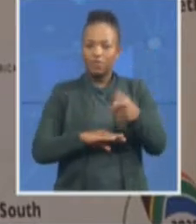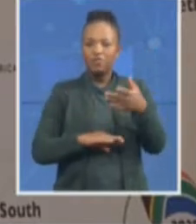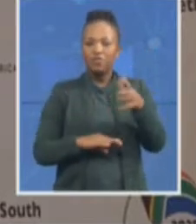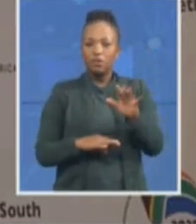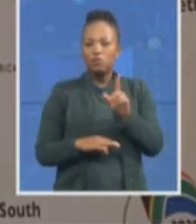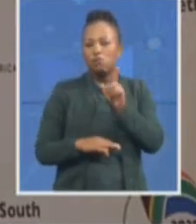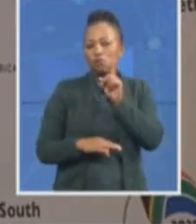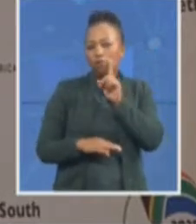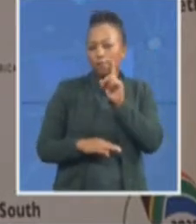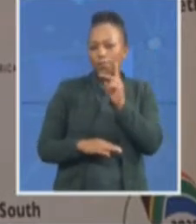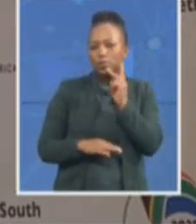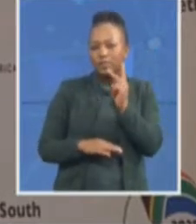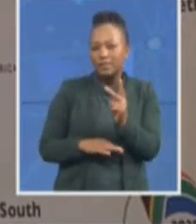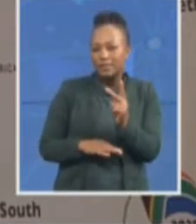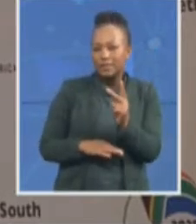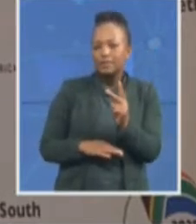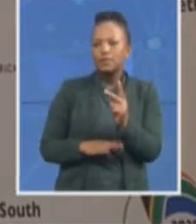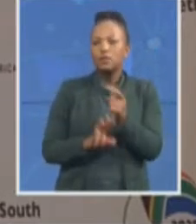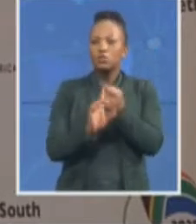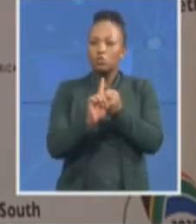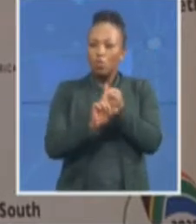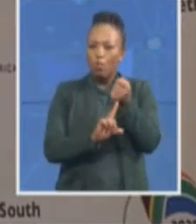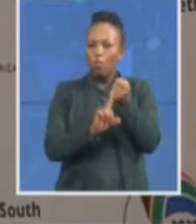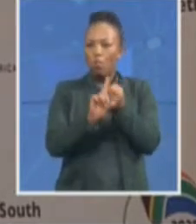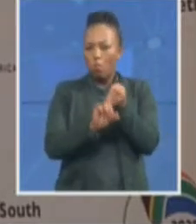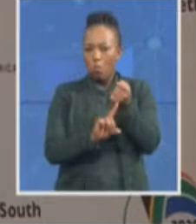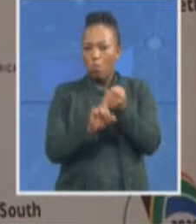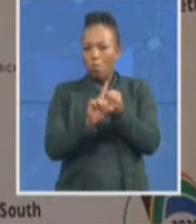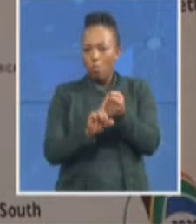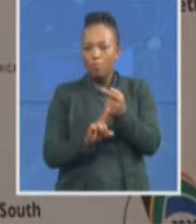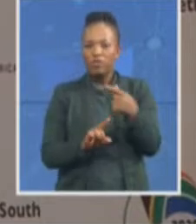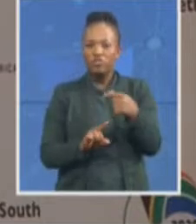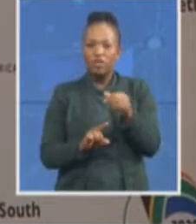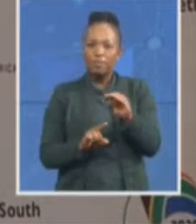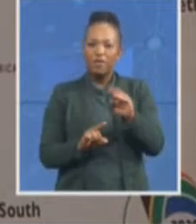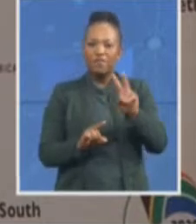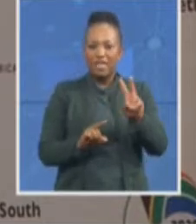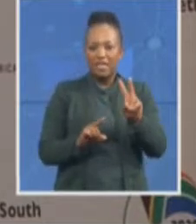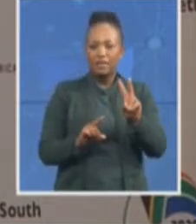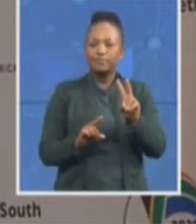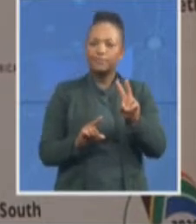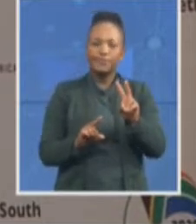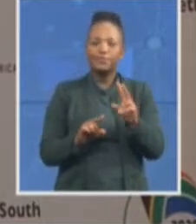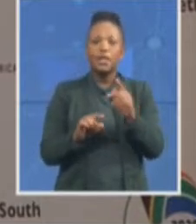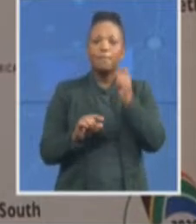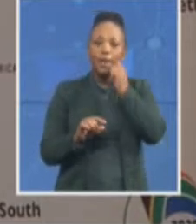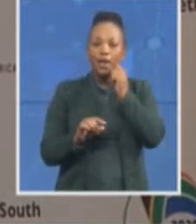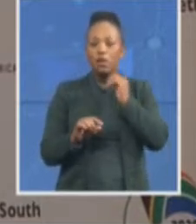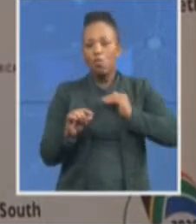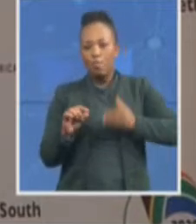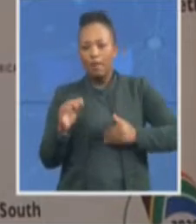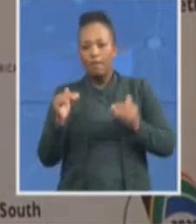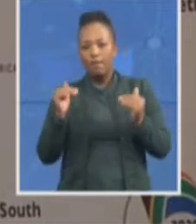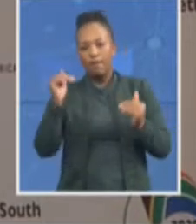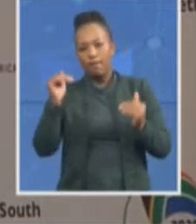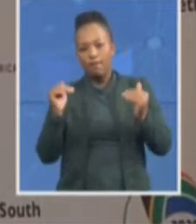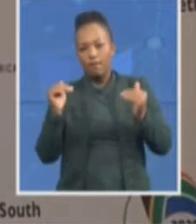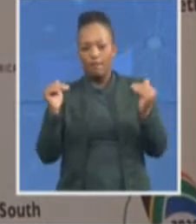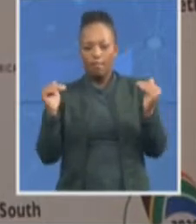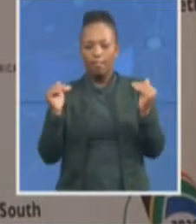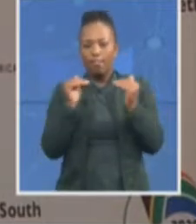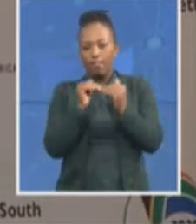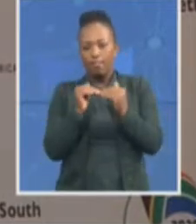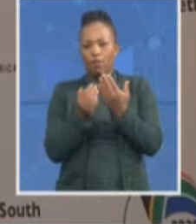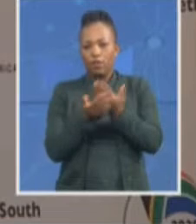in advancing gender equality and what needs to be done to become a more gender equal nation. Cabinet